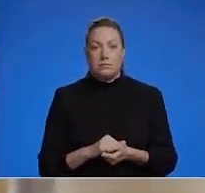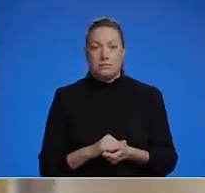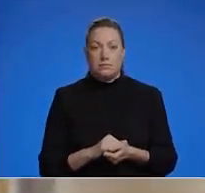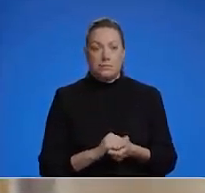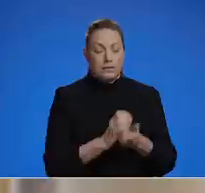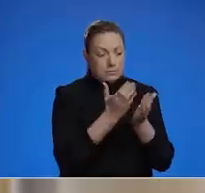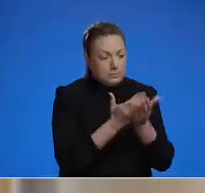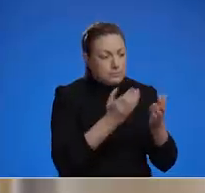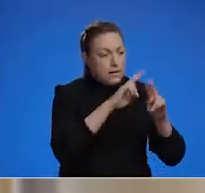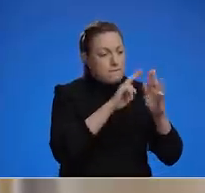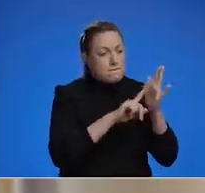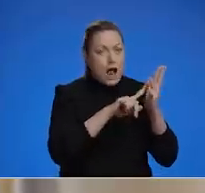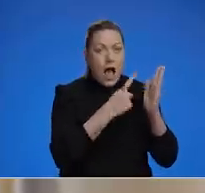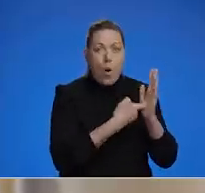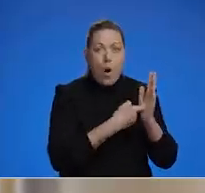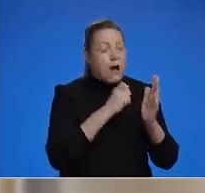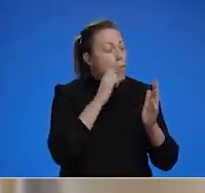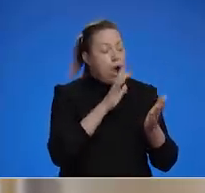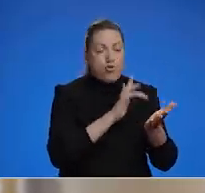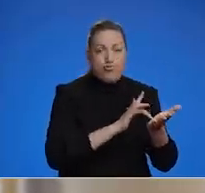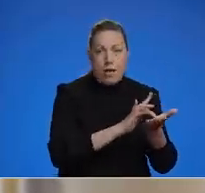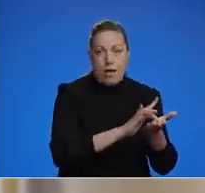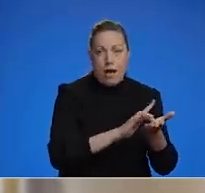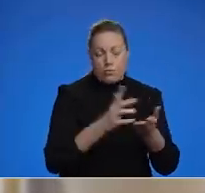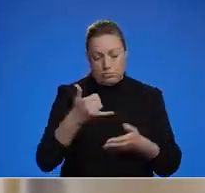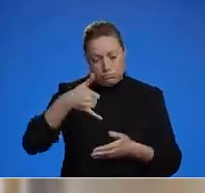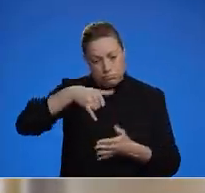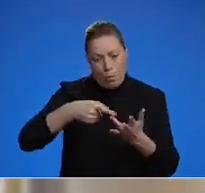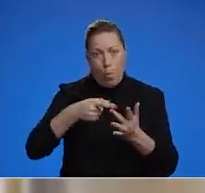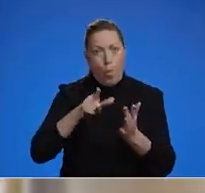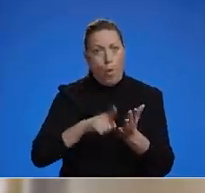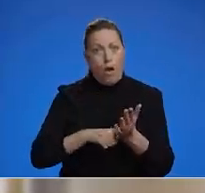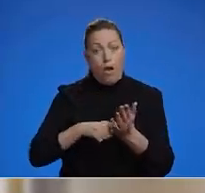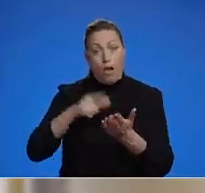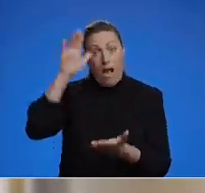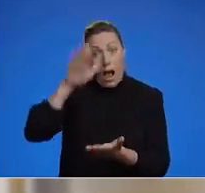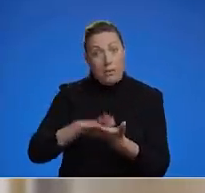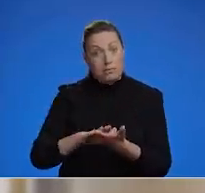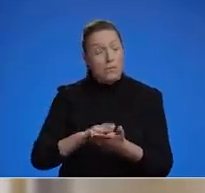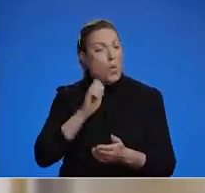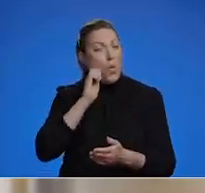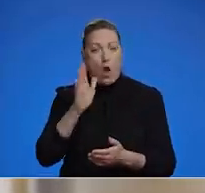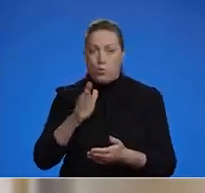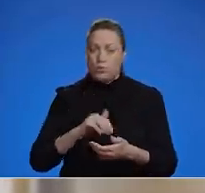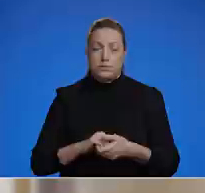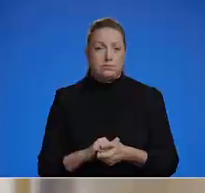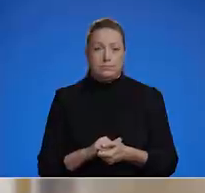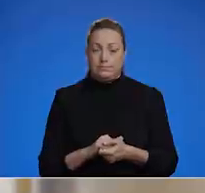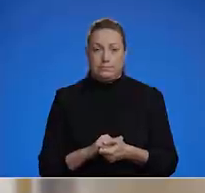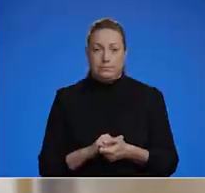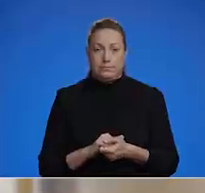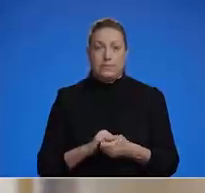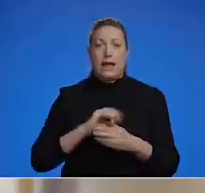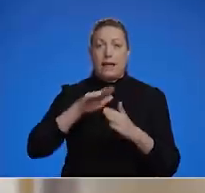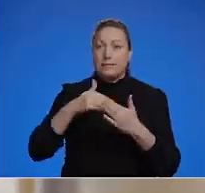Israel. The jar of meal shall not be spent, and the jug of oil shall not be emptied,